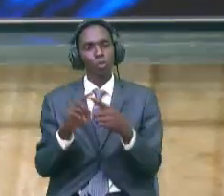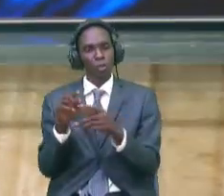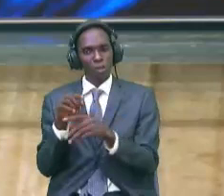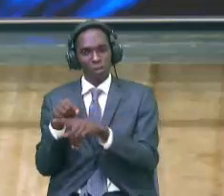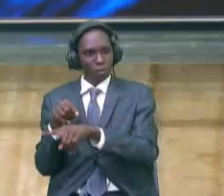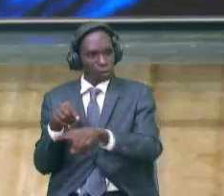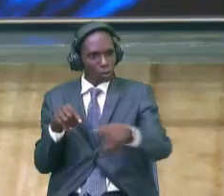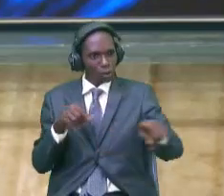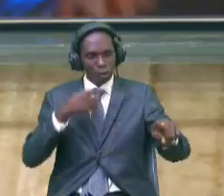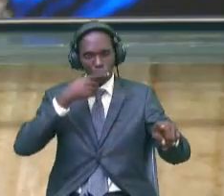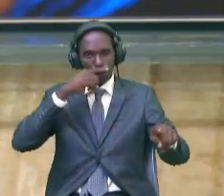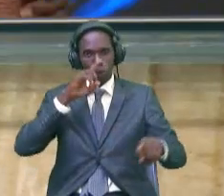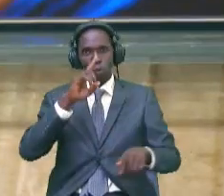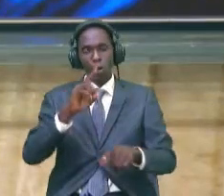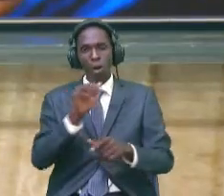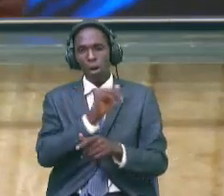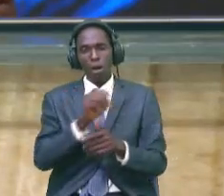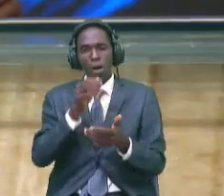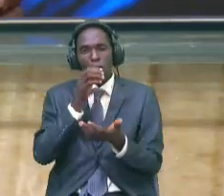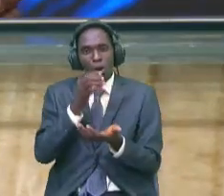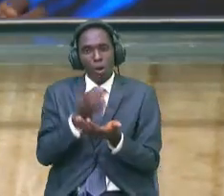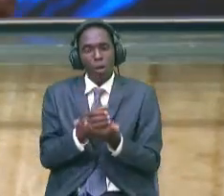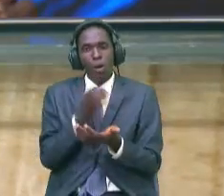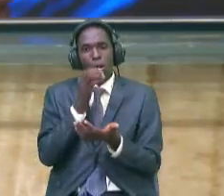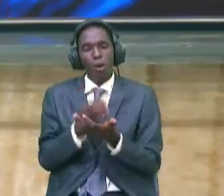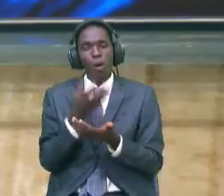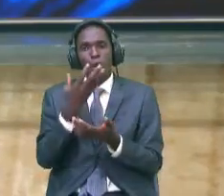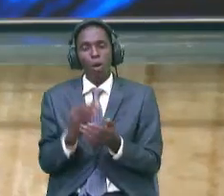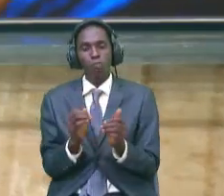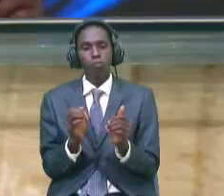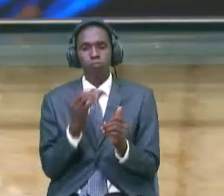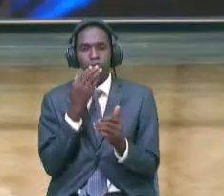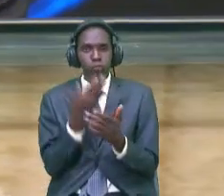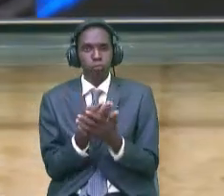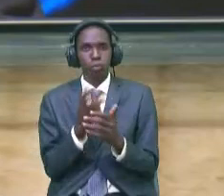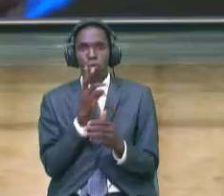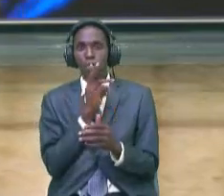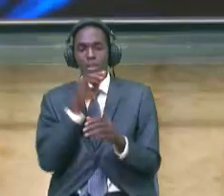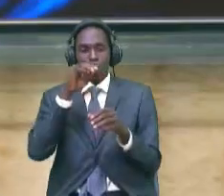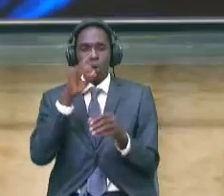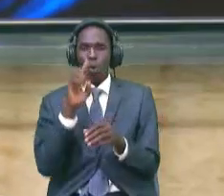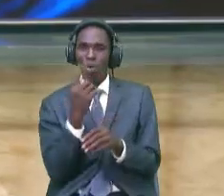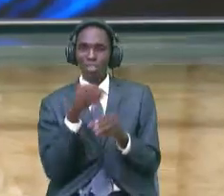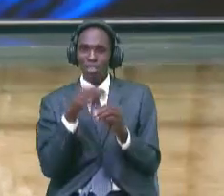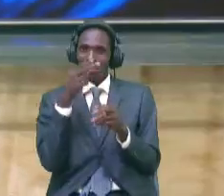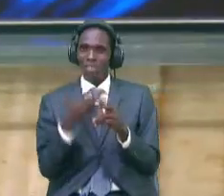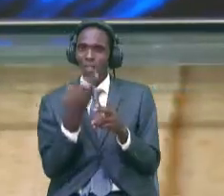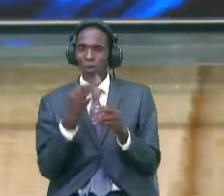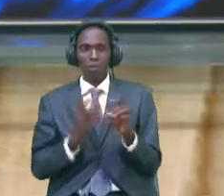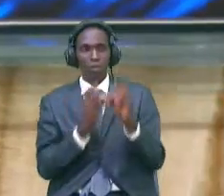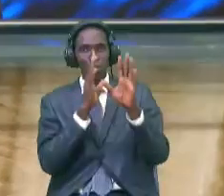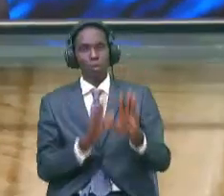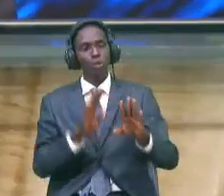these little ones a cup of cold water only in the name of a disciple. You give